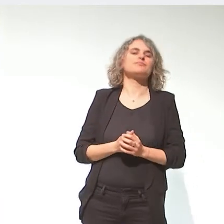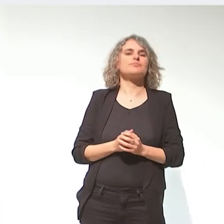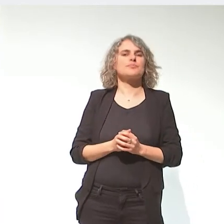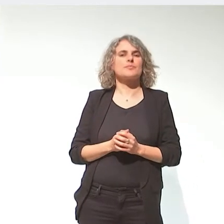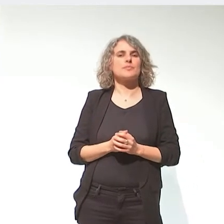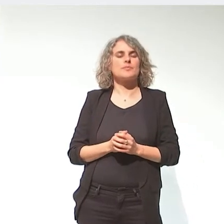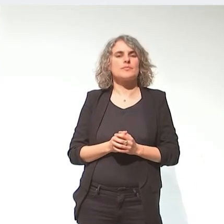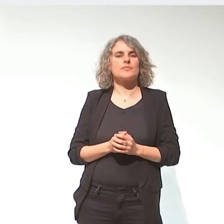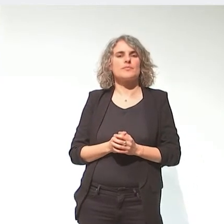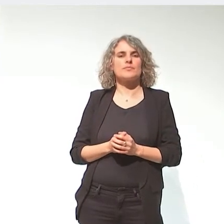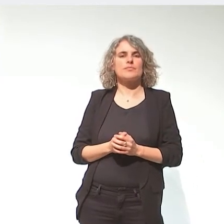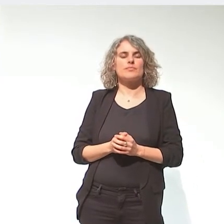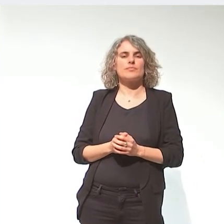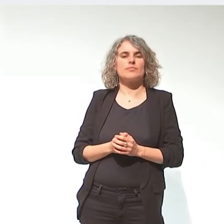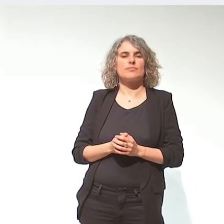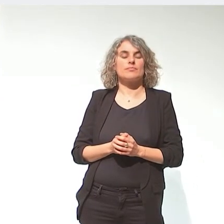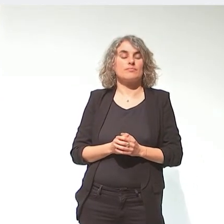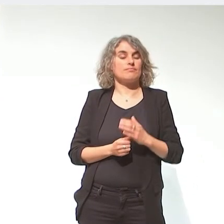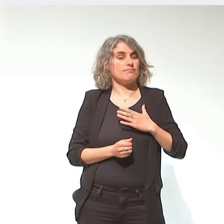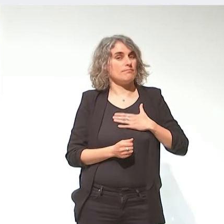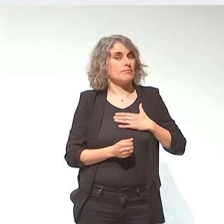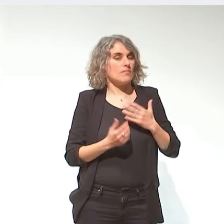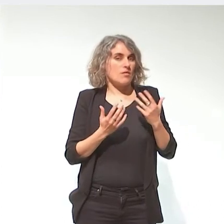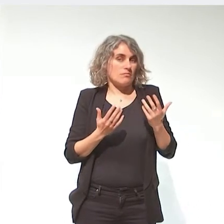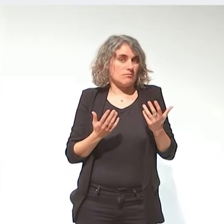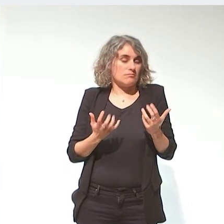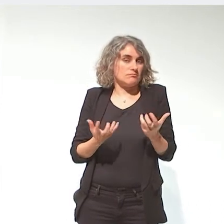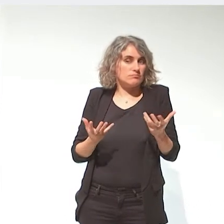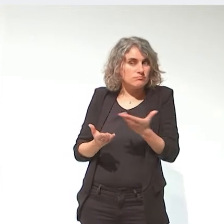as possible. So